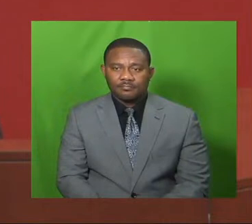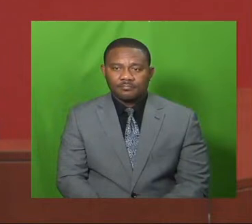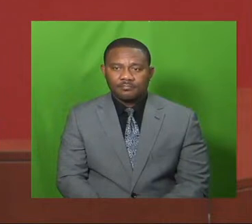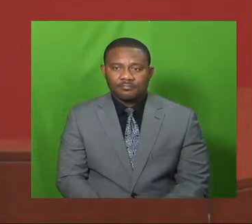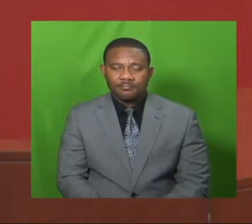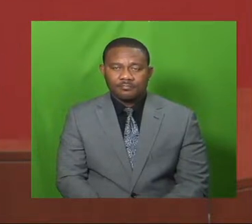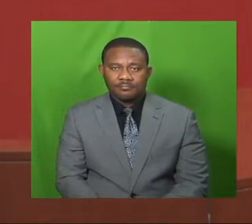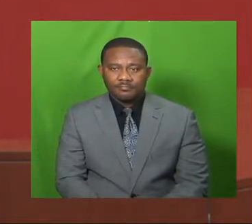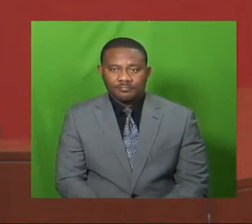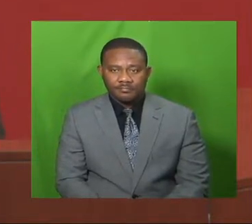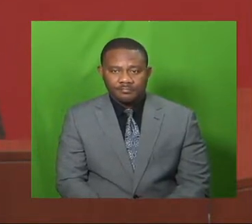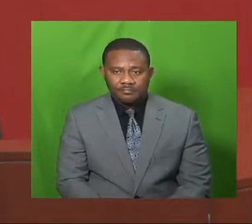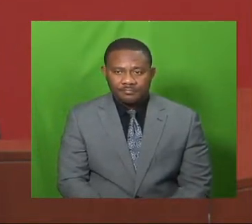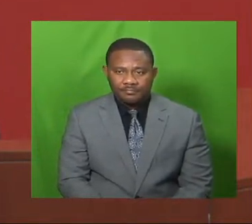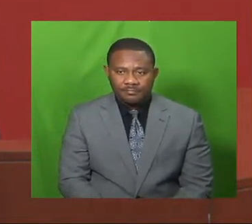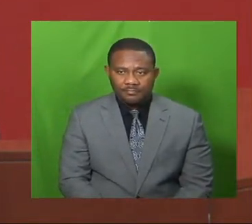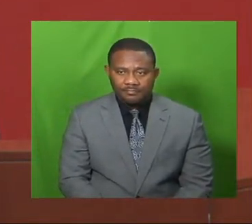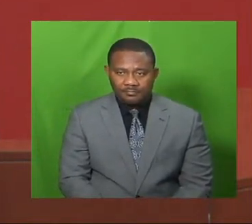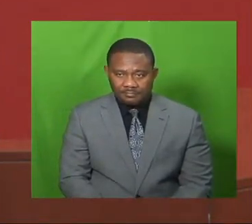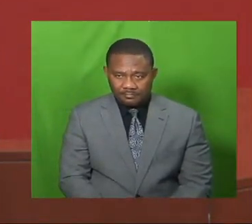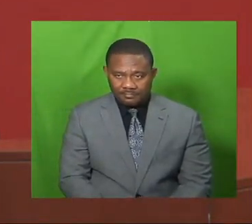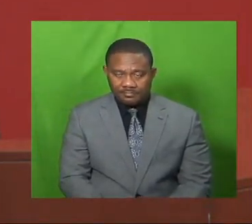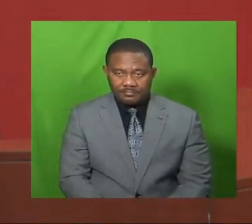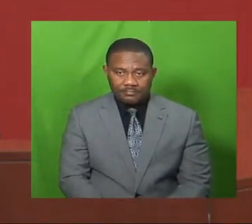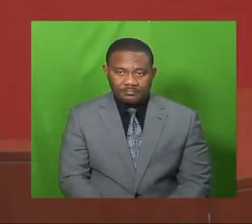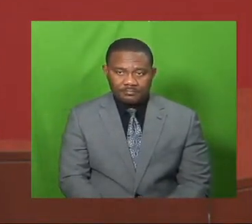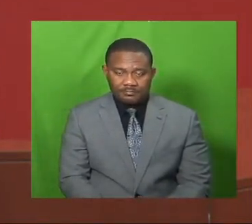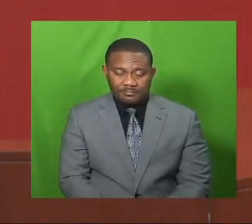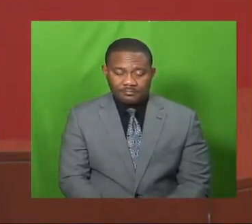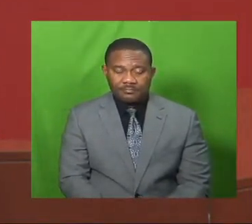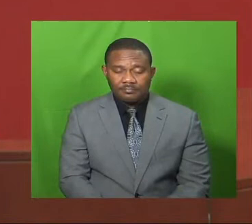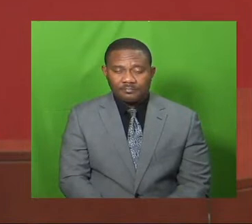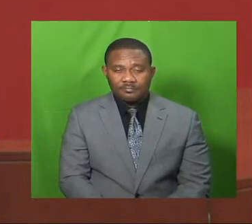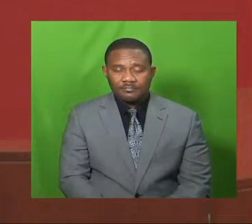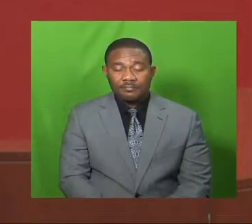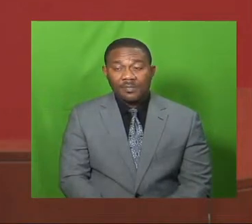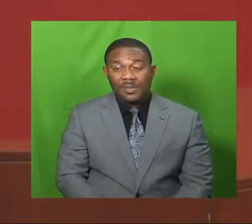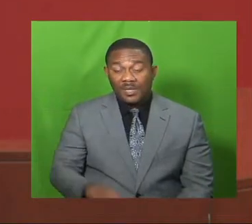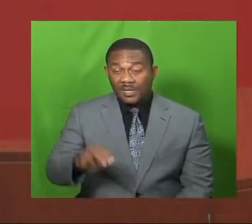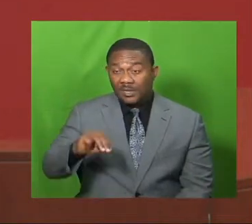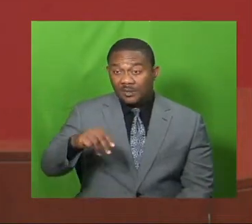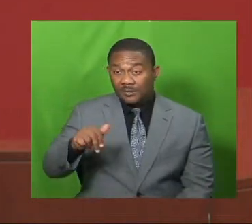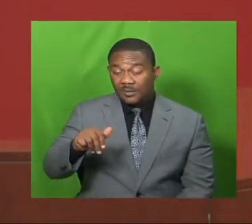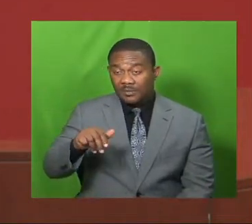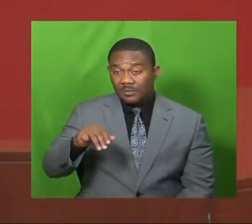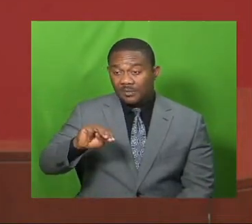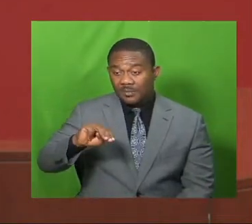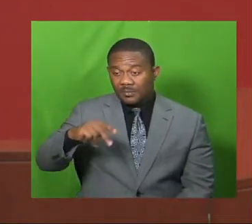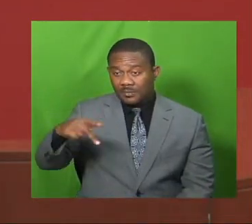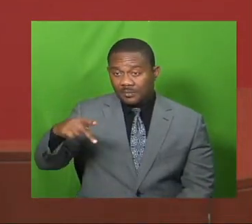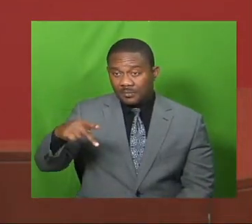minutes. So we will begin with a member for Abuakwa South.